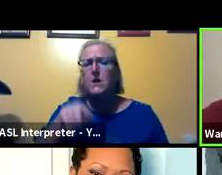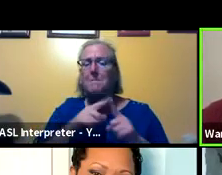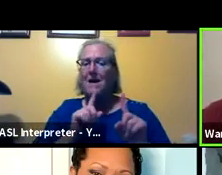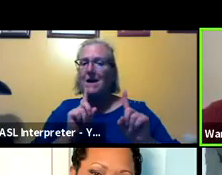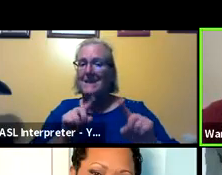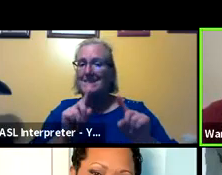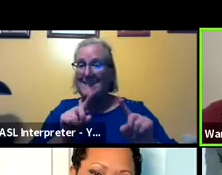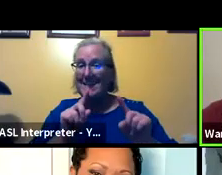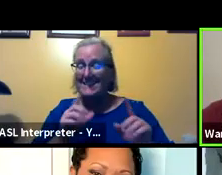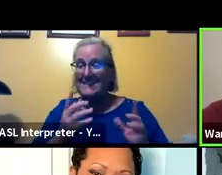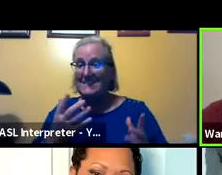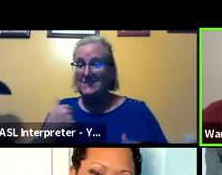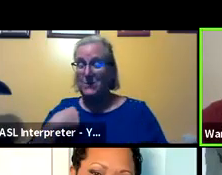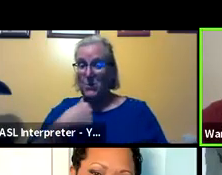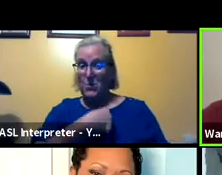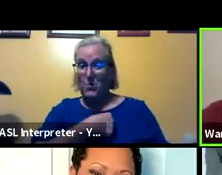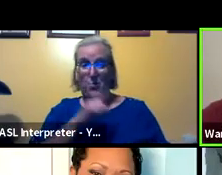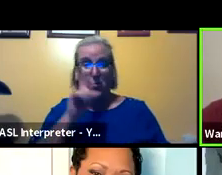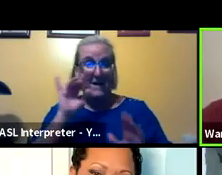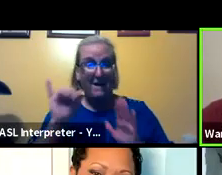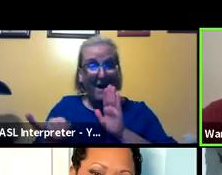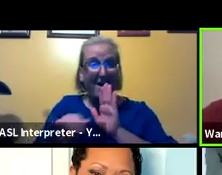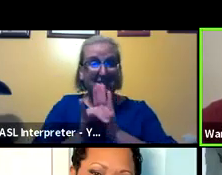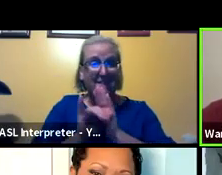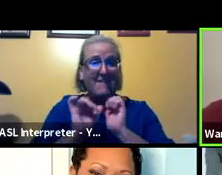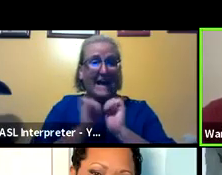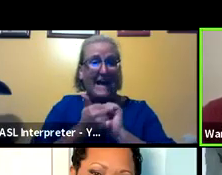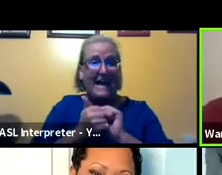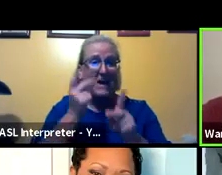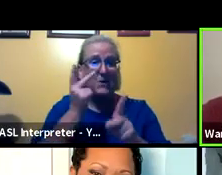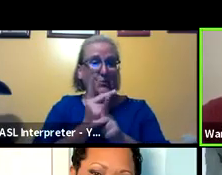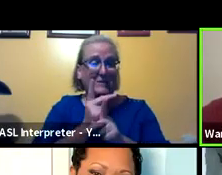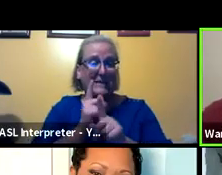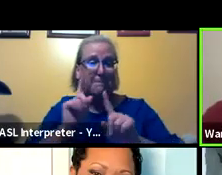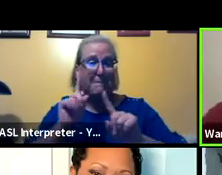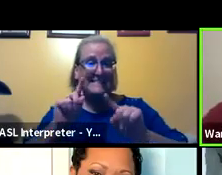Have we identified how we will keep attendance remotely?